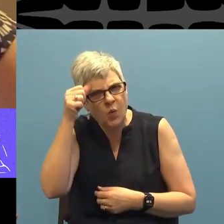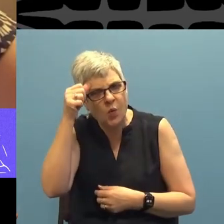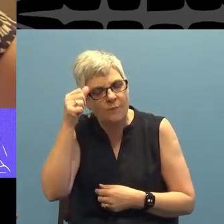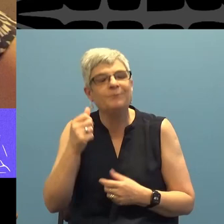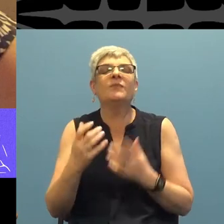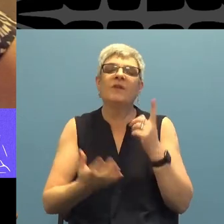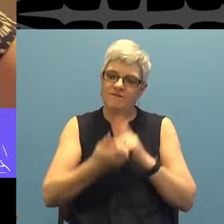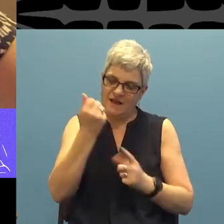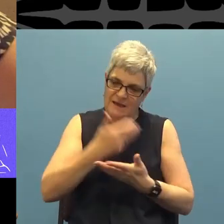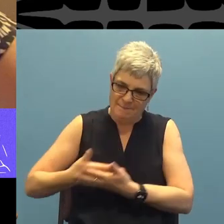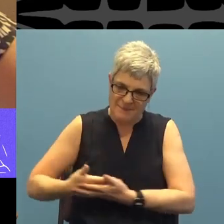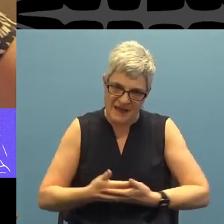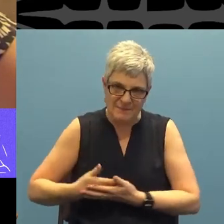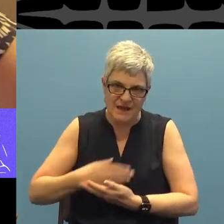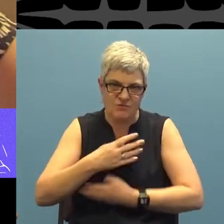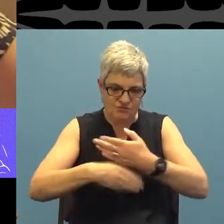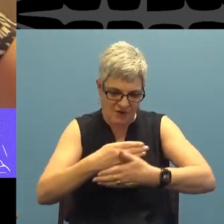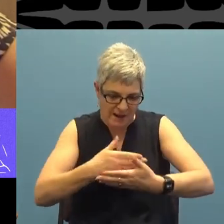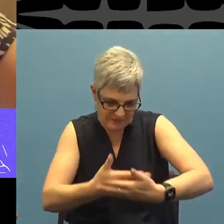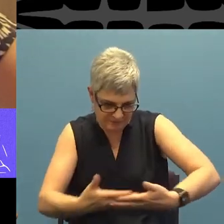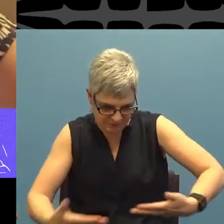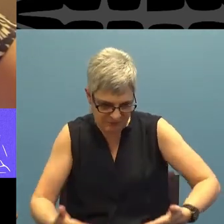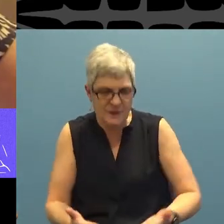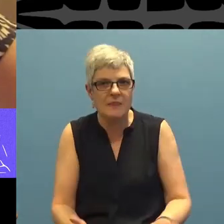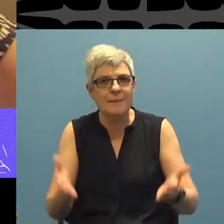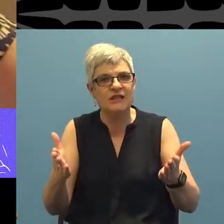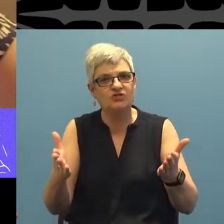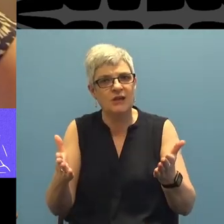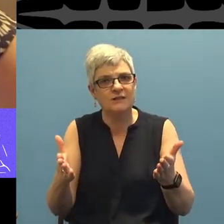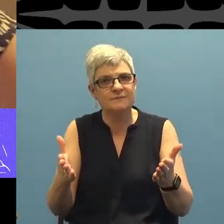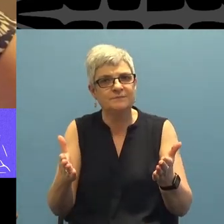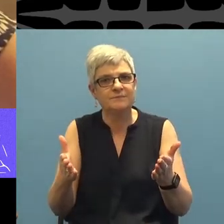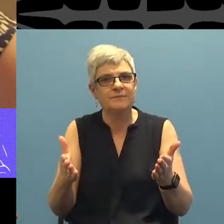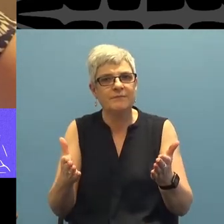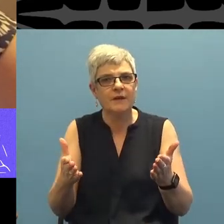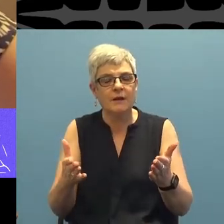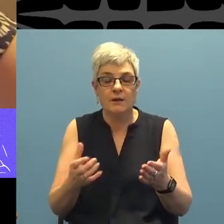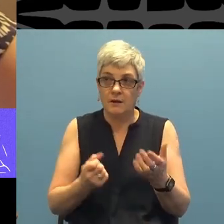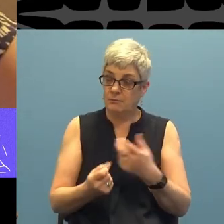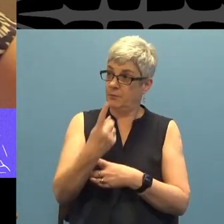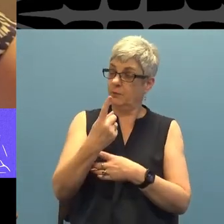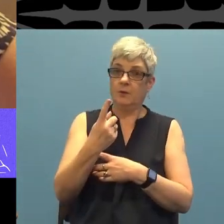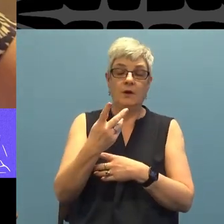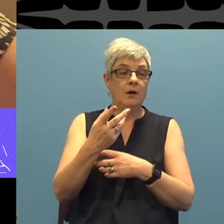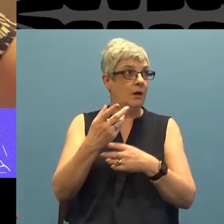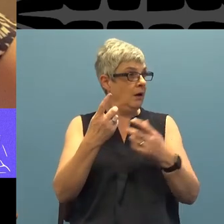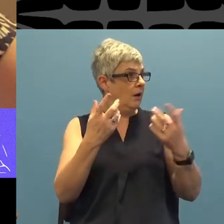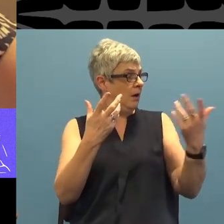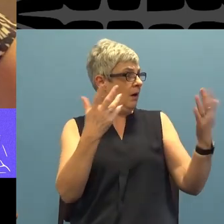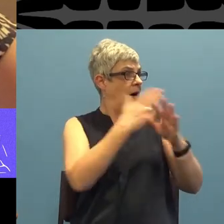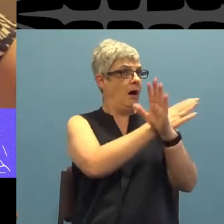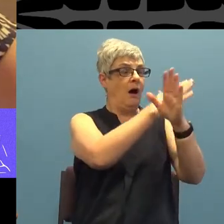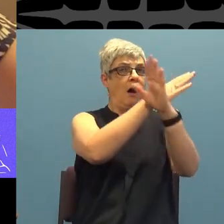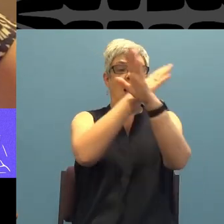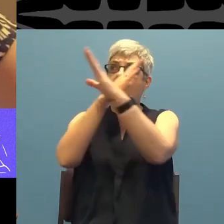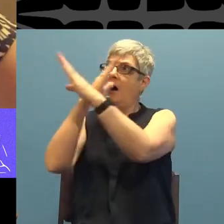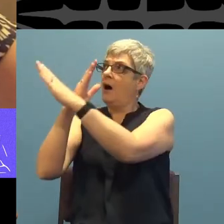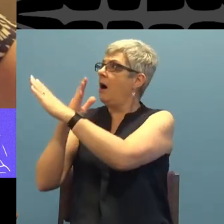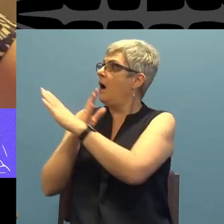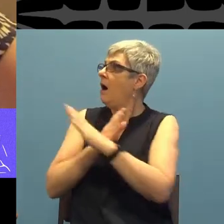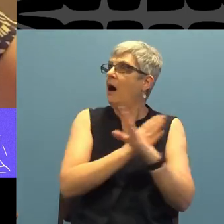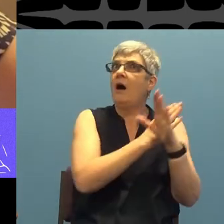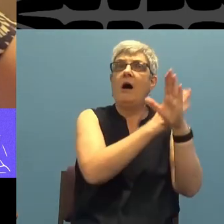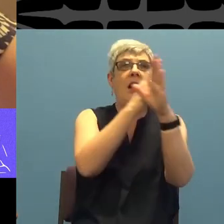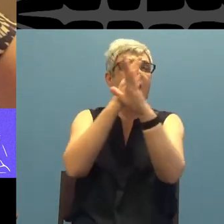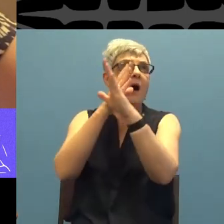find a baby wrapped in cloths and lying in a manger." Suddenly, a great company of the heavenly host appeared with the